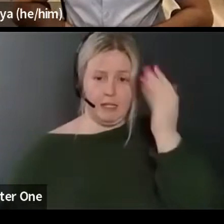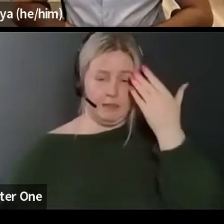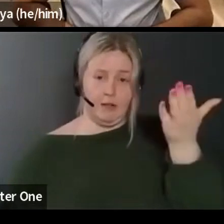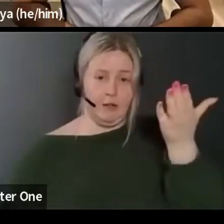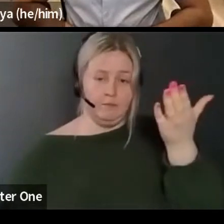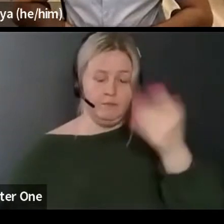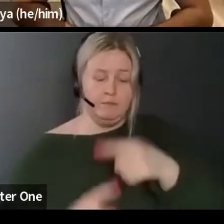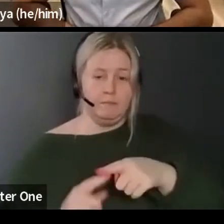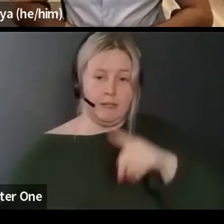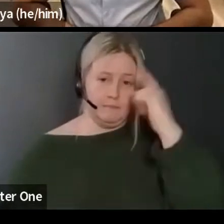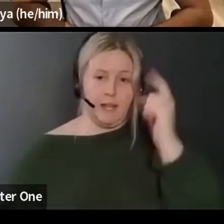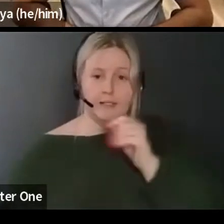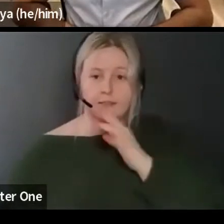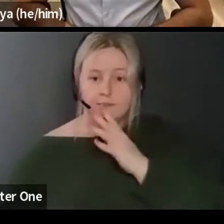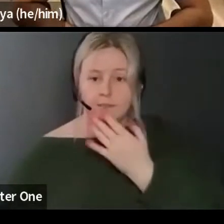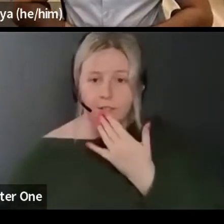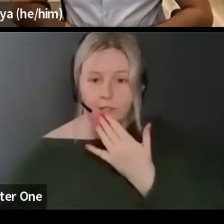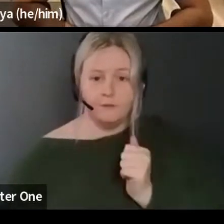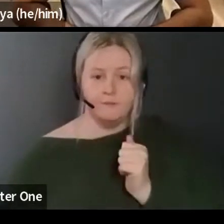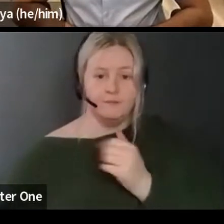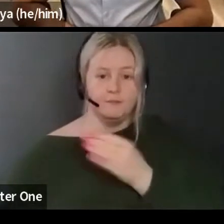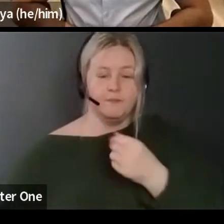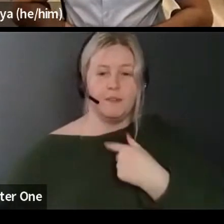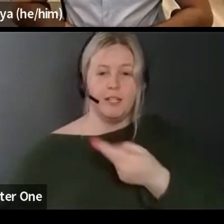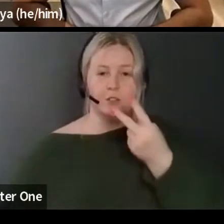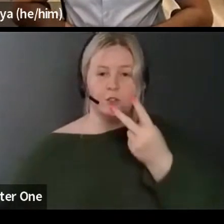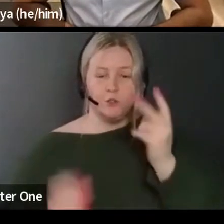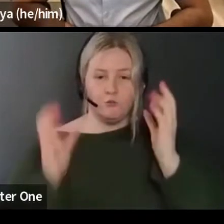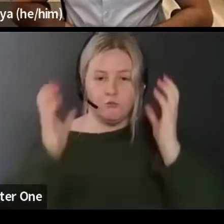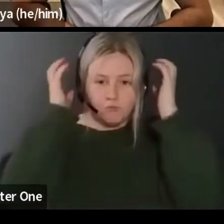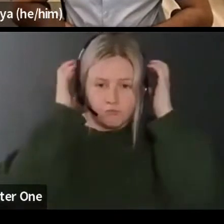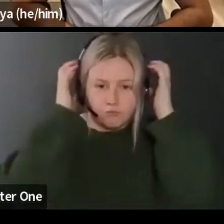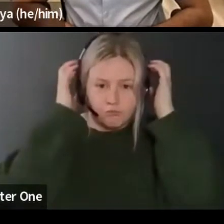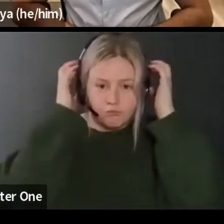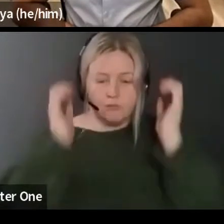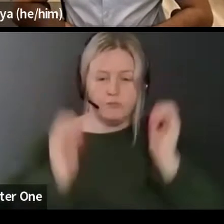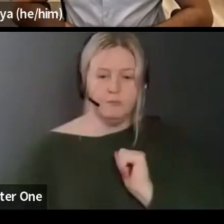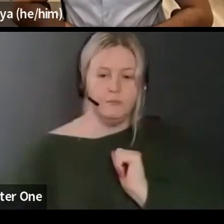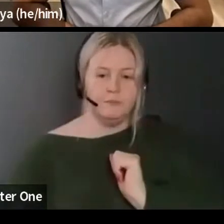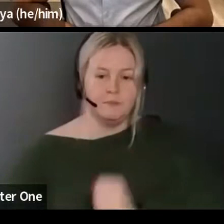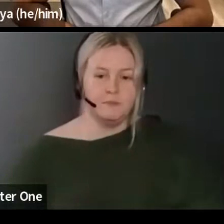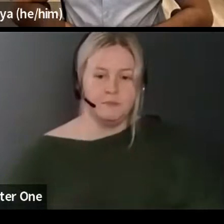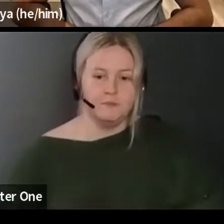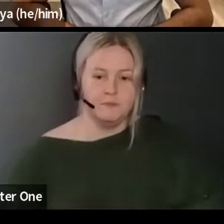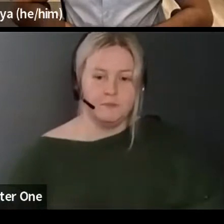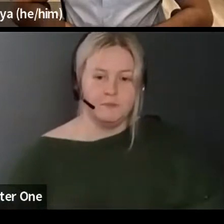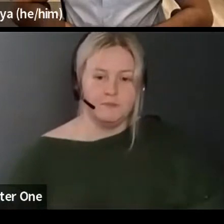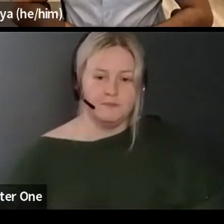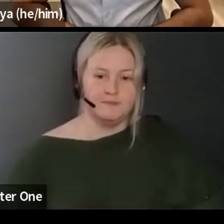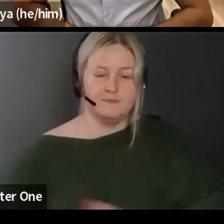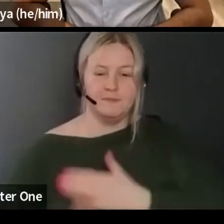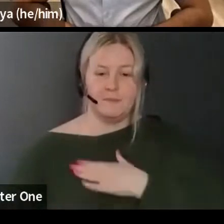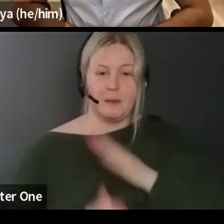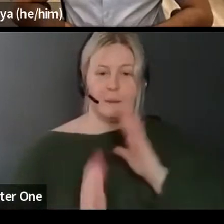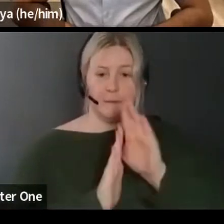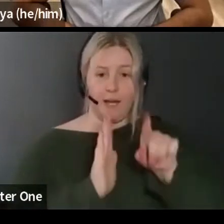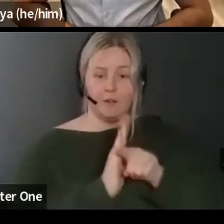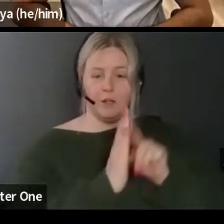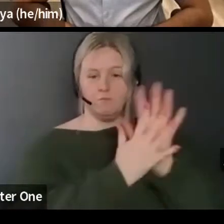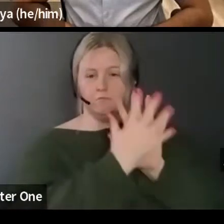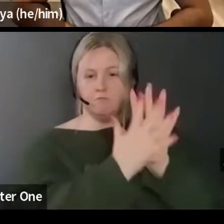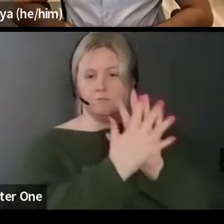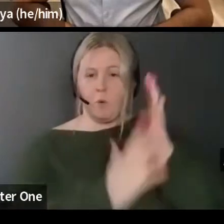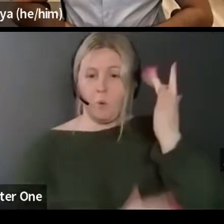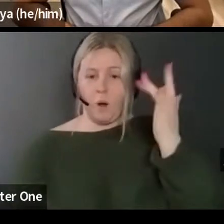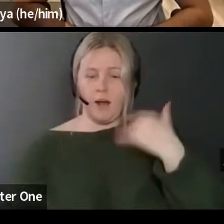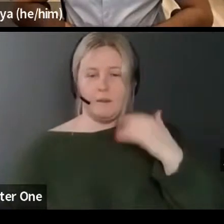black, and it has like two puff balls situation going on. My background is blurred because my apartment